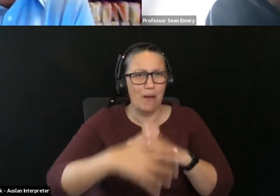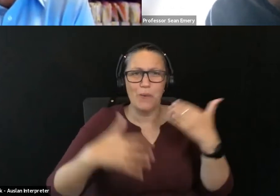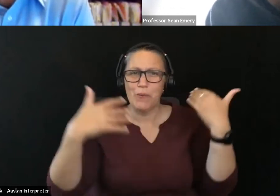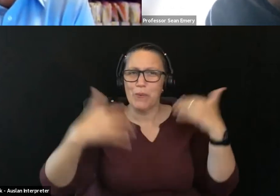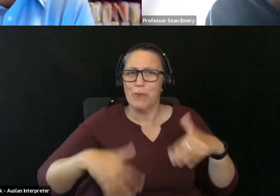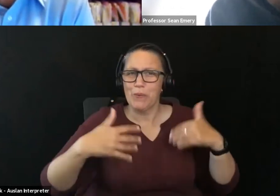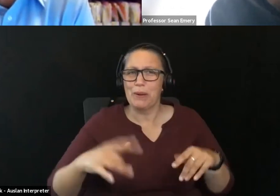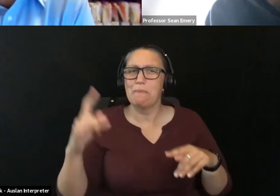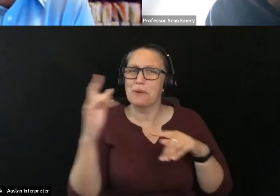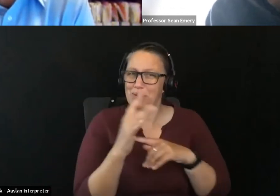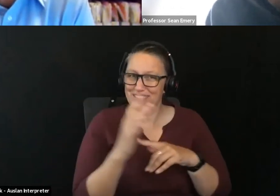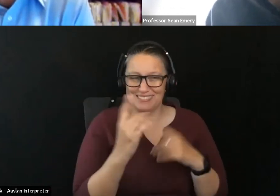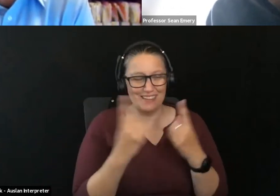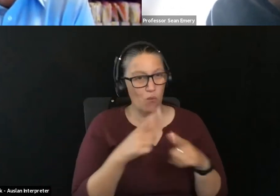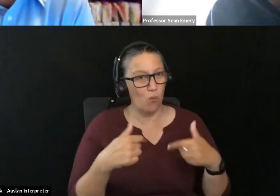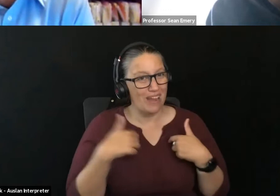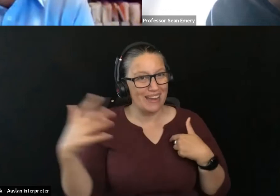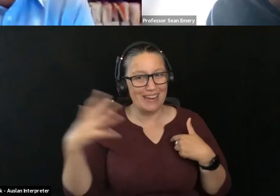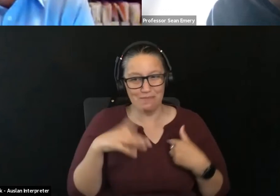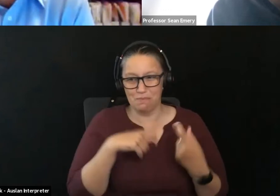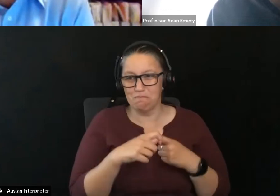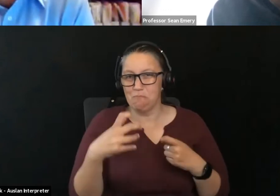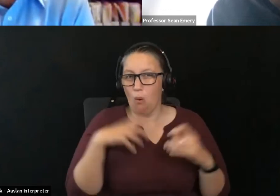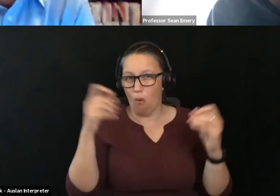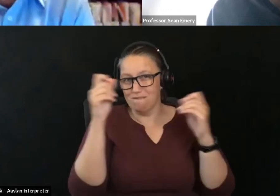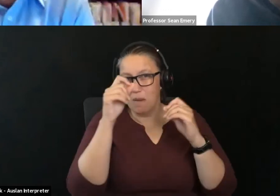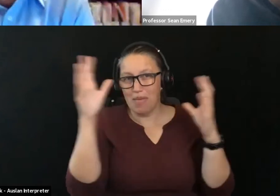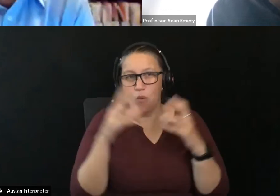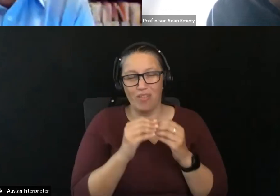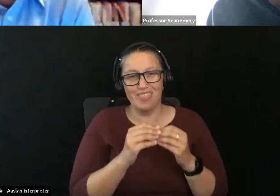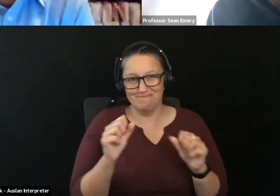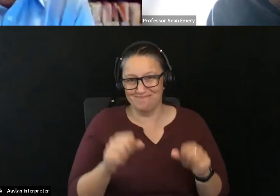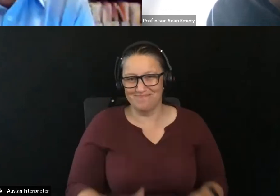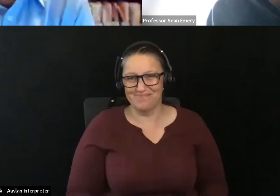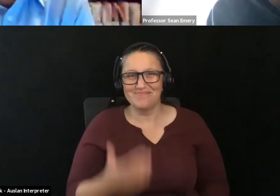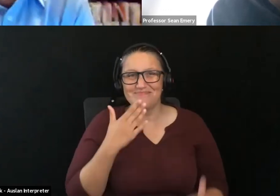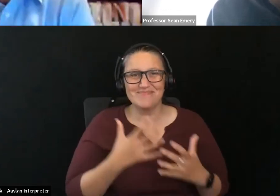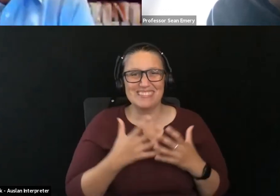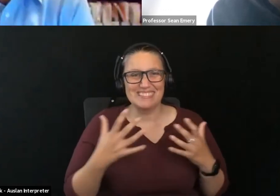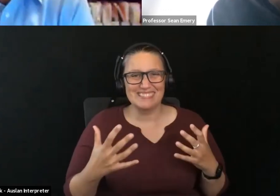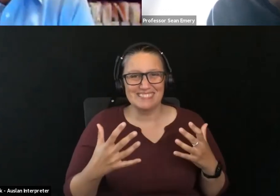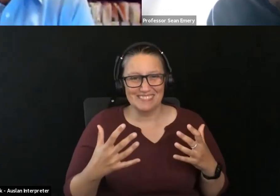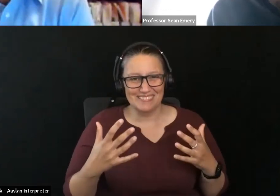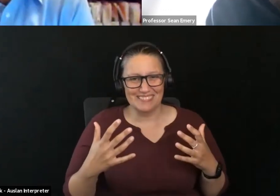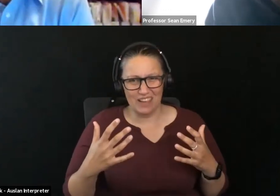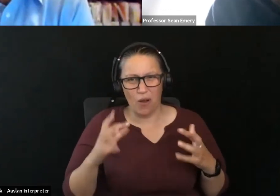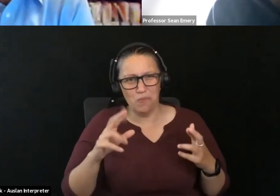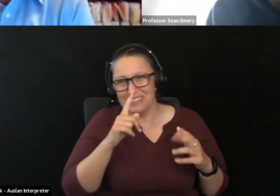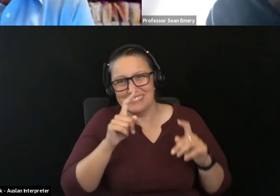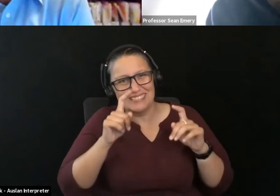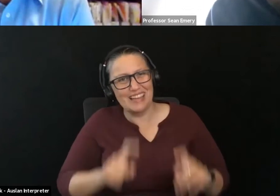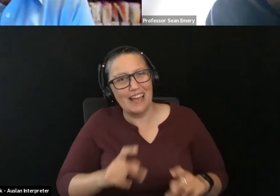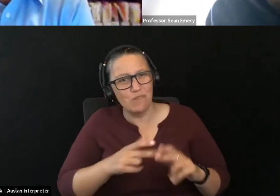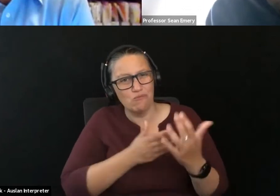stuff that we all need to be much more familiar with. Thank you so very, very much, and hope you can stay with us for the rest of this